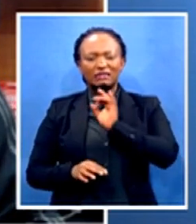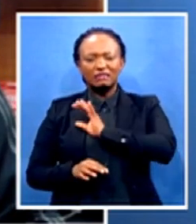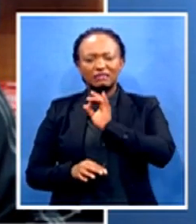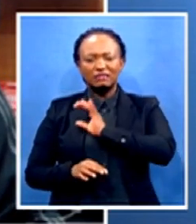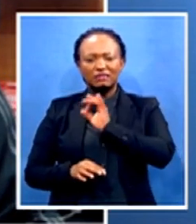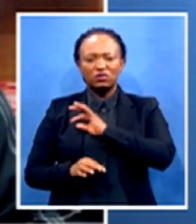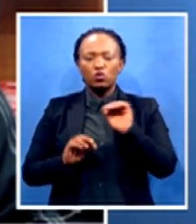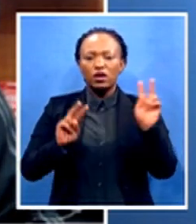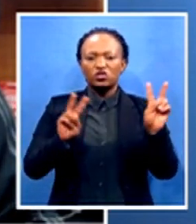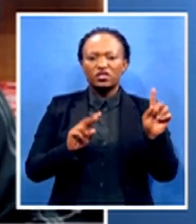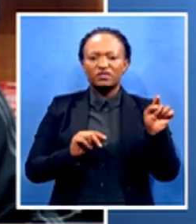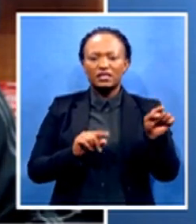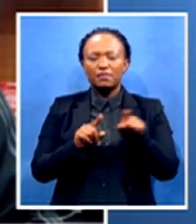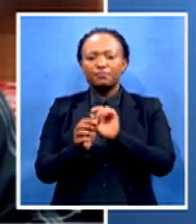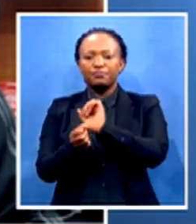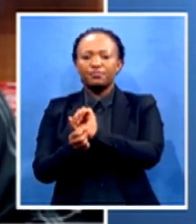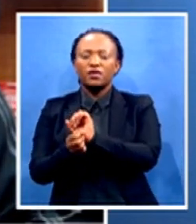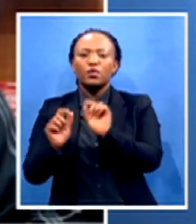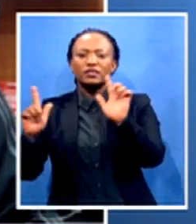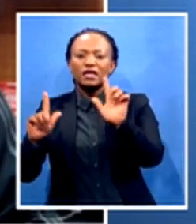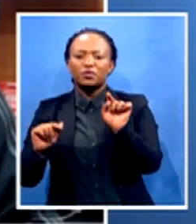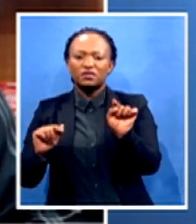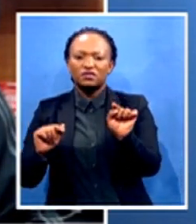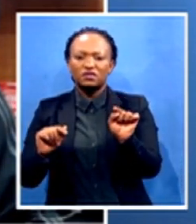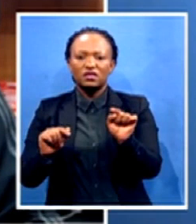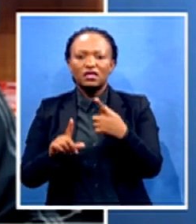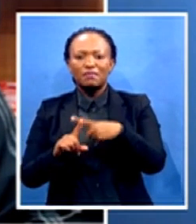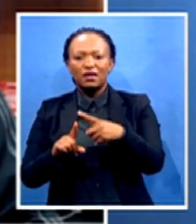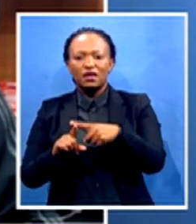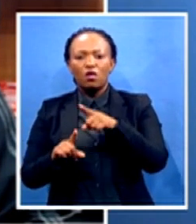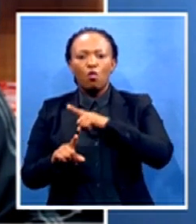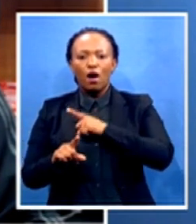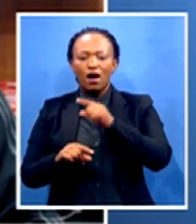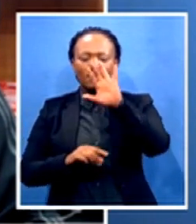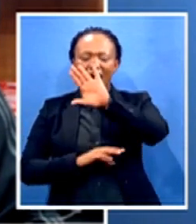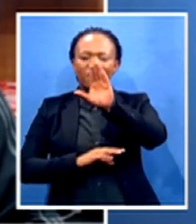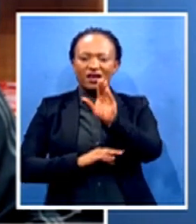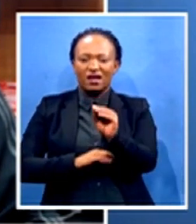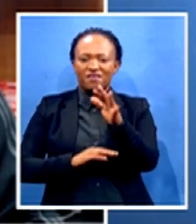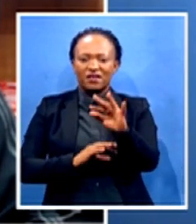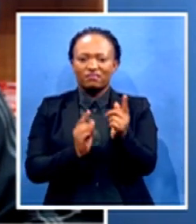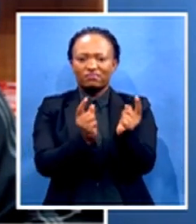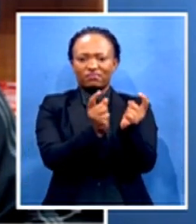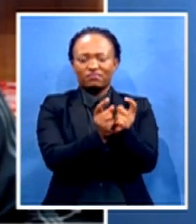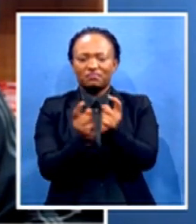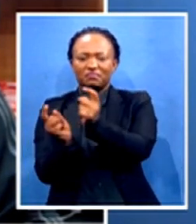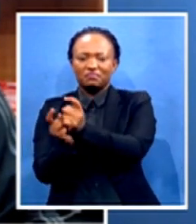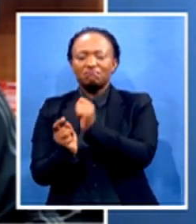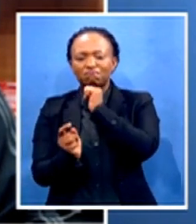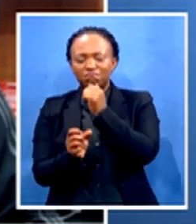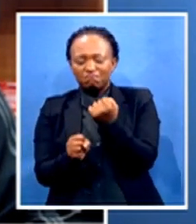traveling to various parts of the continent to do their duty on CAF competitions, coming